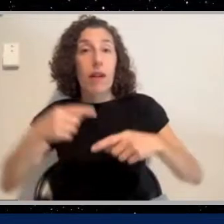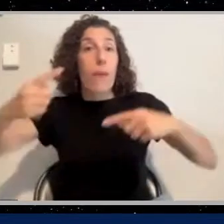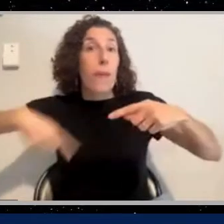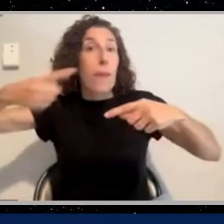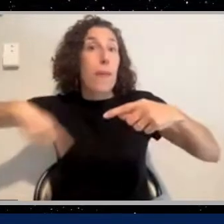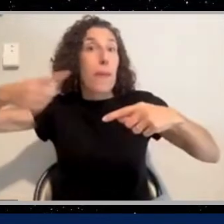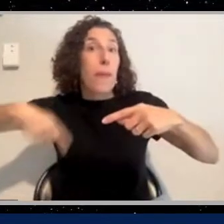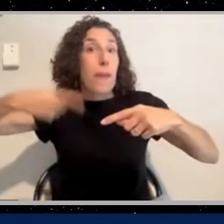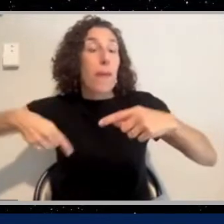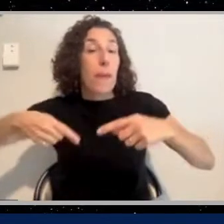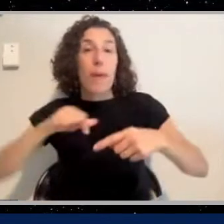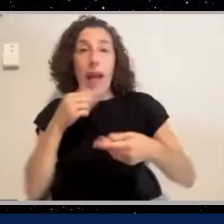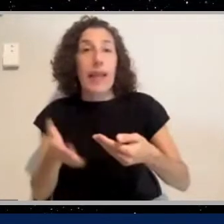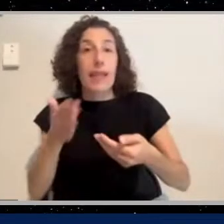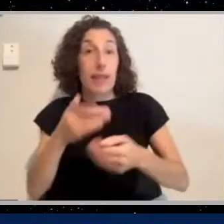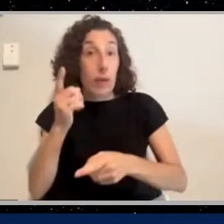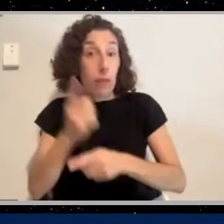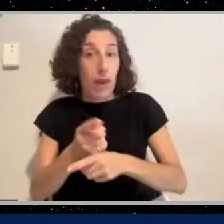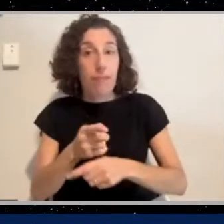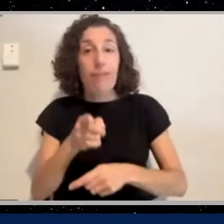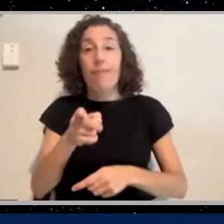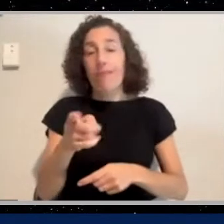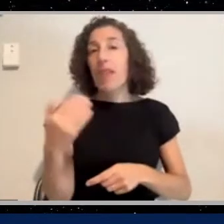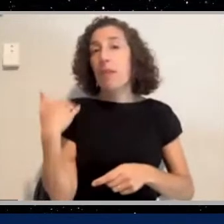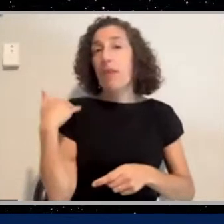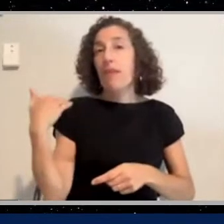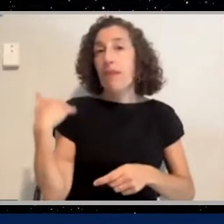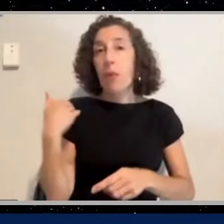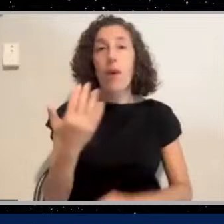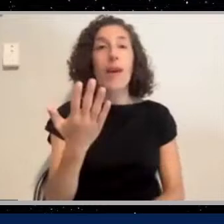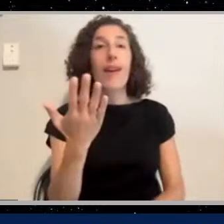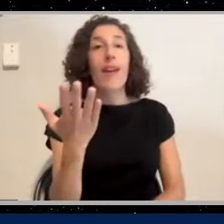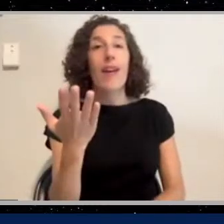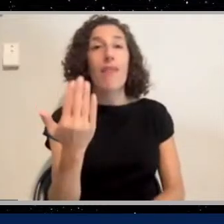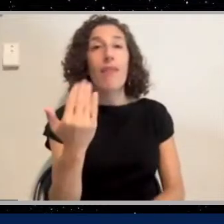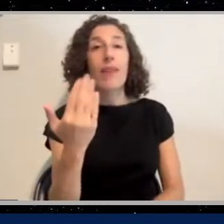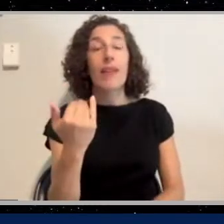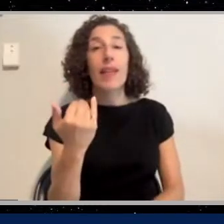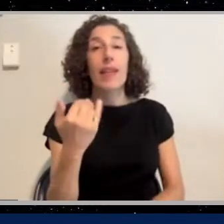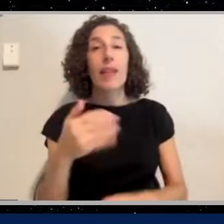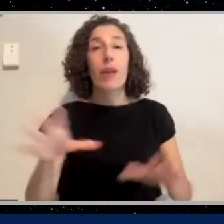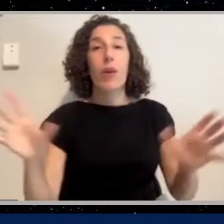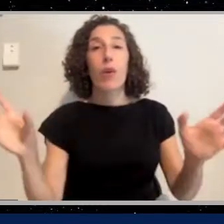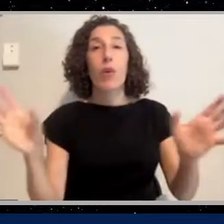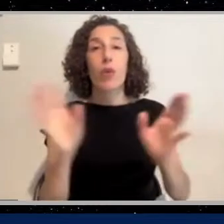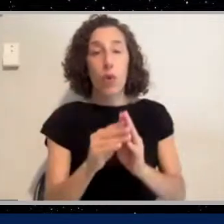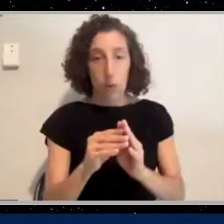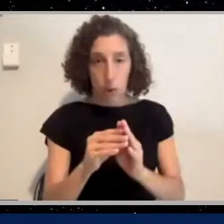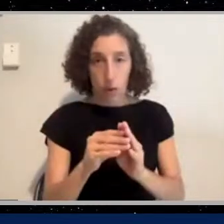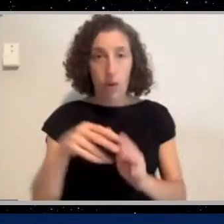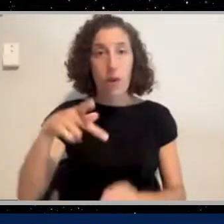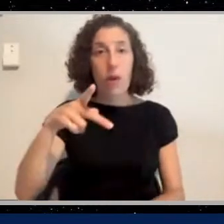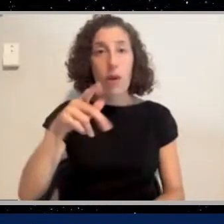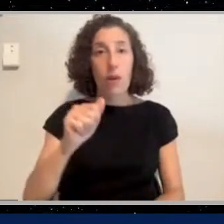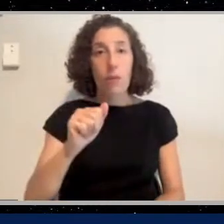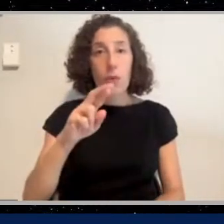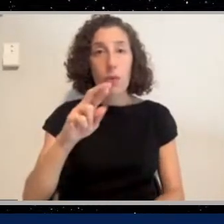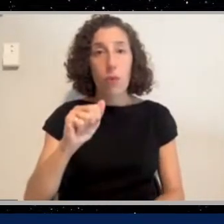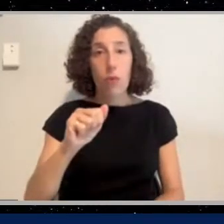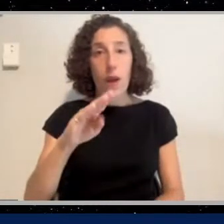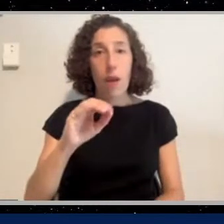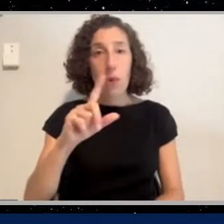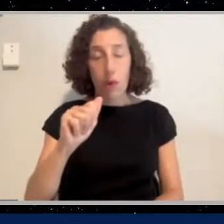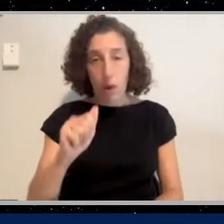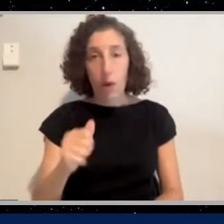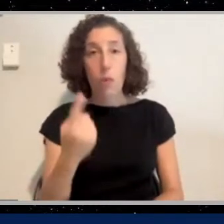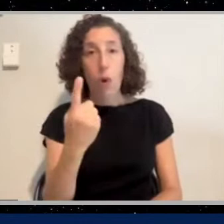The first flight, we had 15 total parabolas. The first one was Martian gravity, which is 1/3 G. The second you're actually